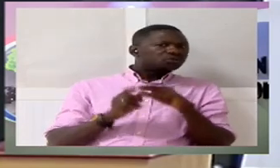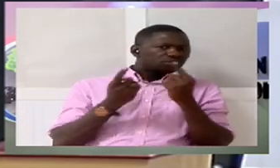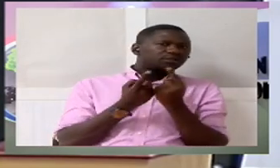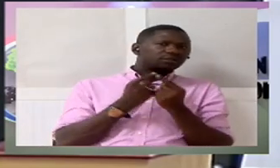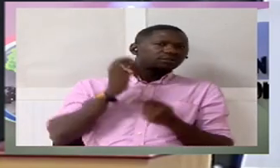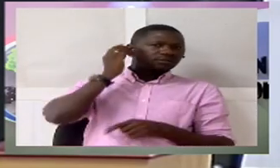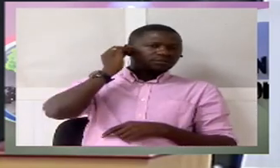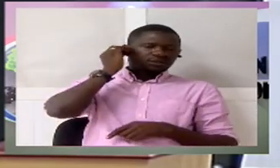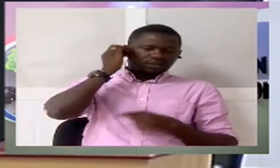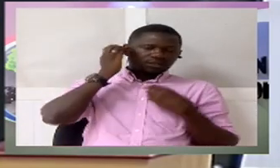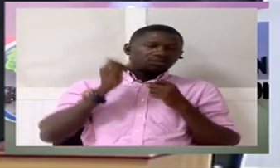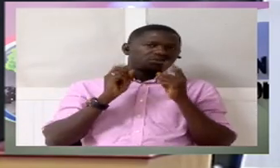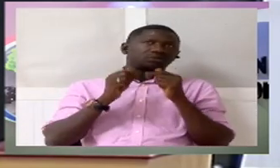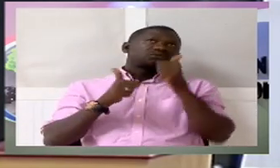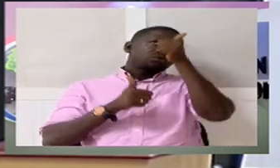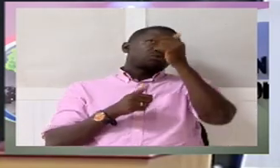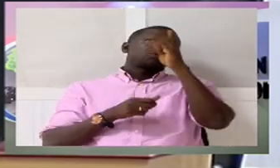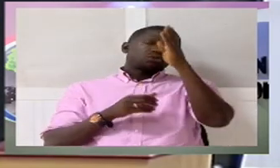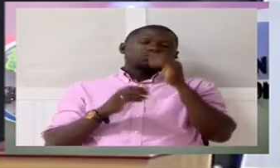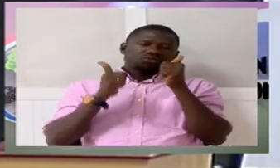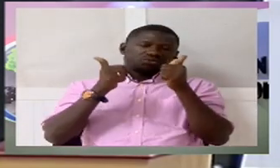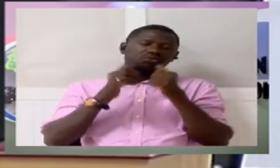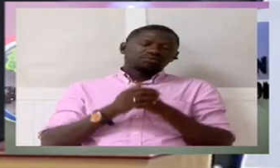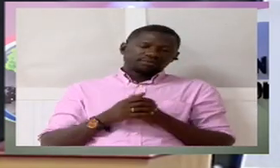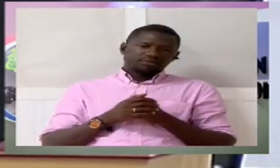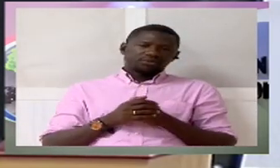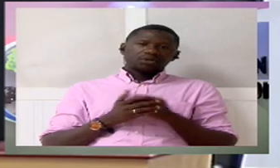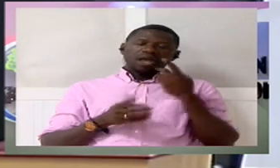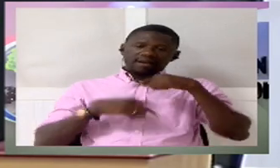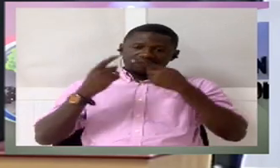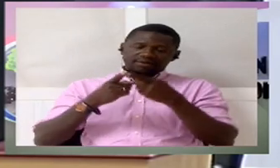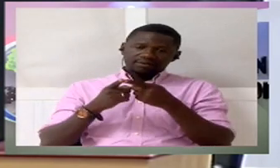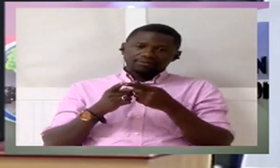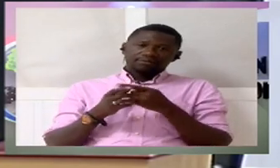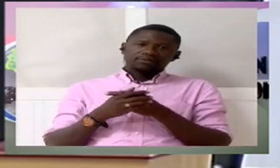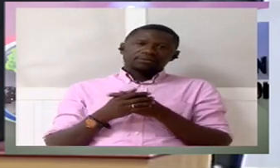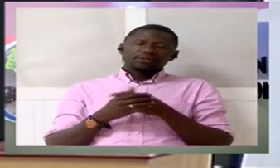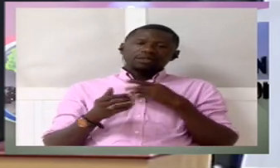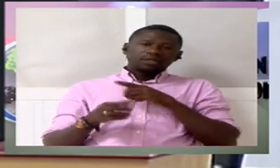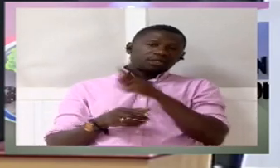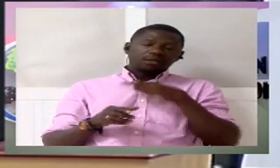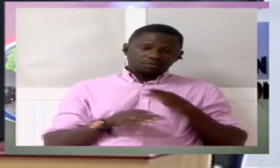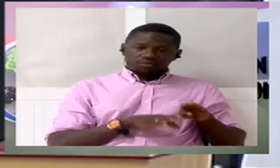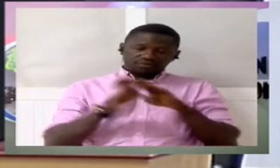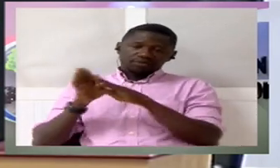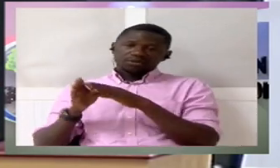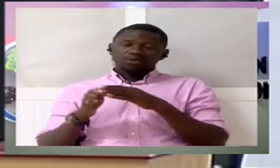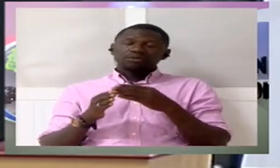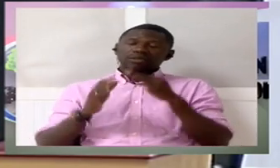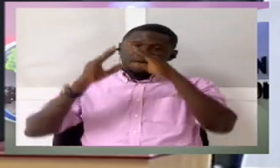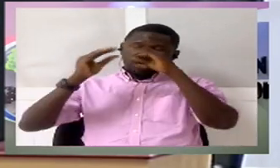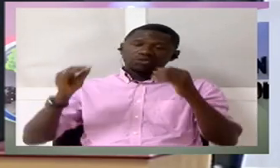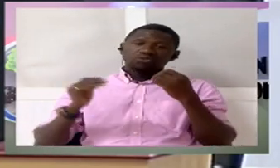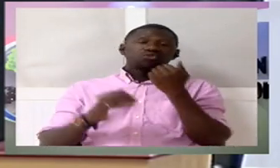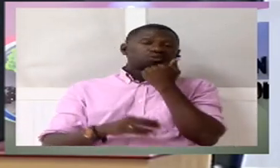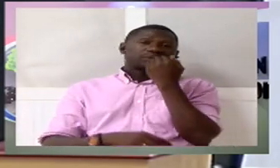something. Kwenye alabeti yata. He said to me, God is good. Obiri obotalale. After that, natana move room 10. They moved him to room 10. So mbe room 10.